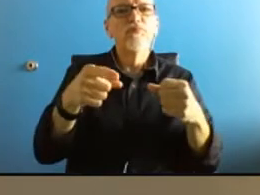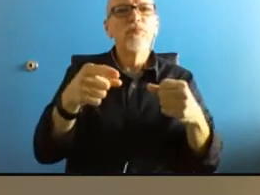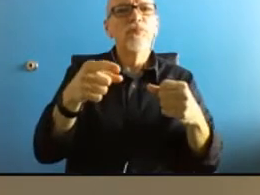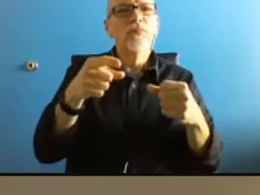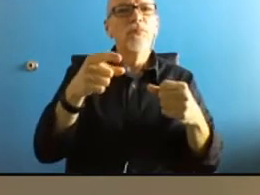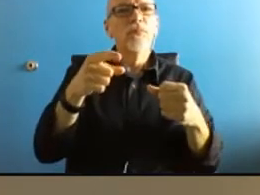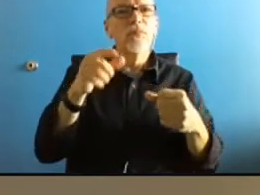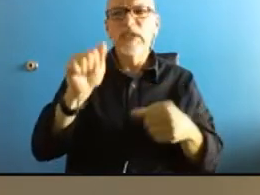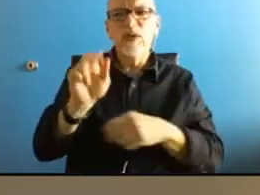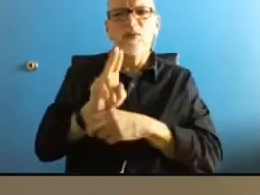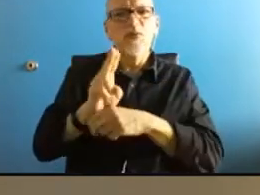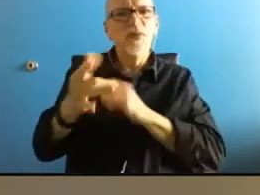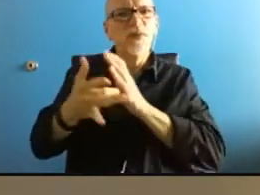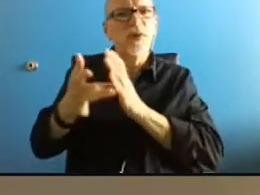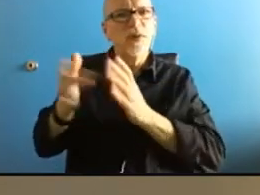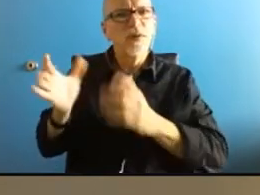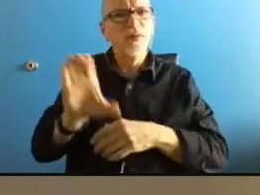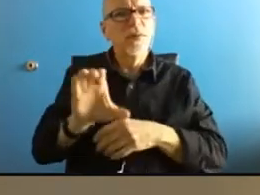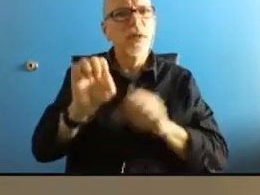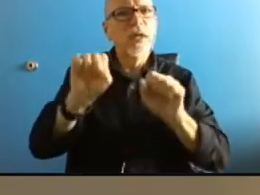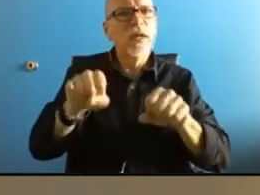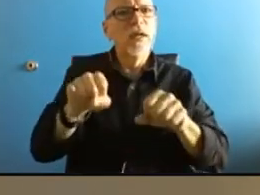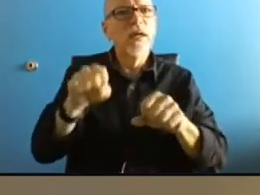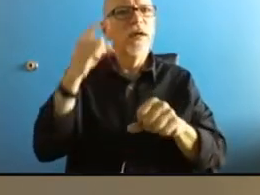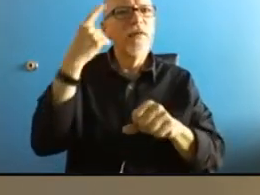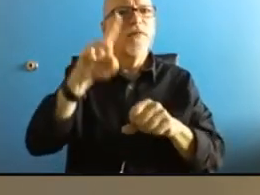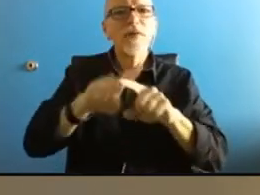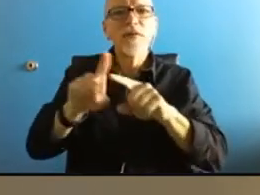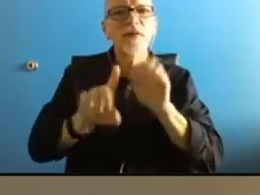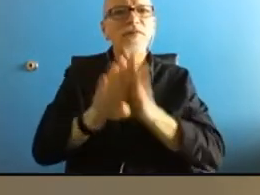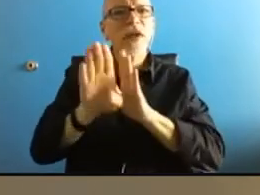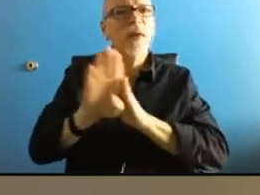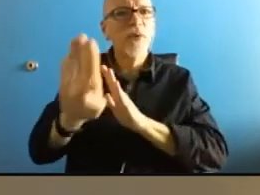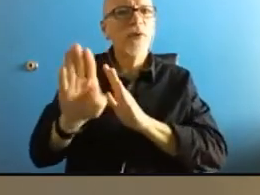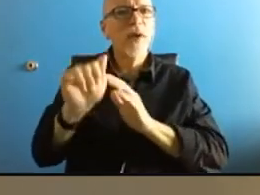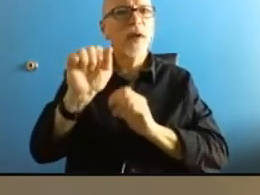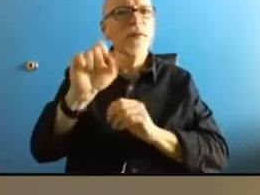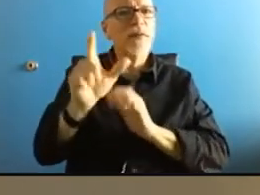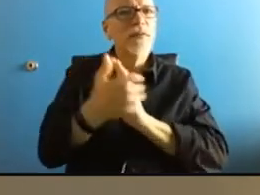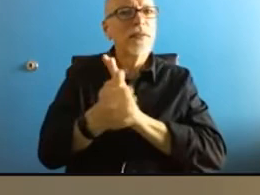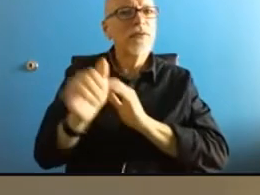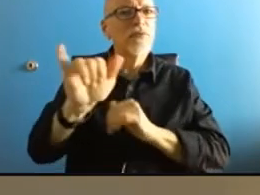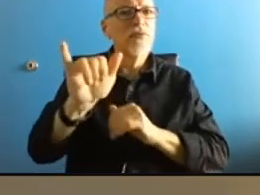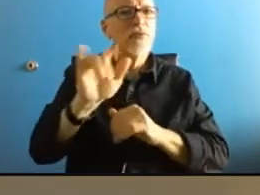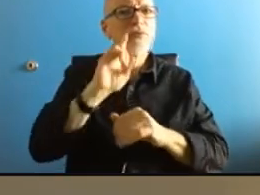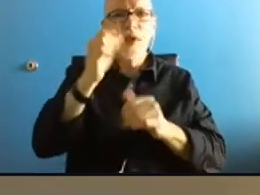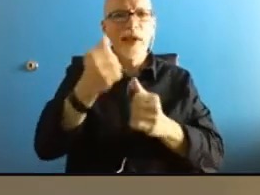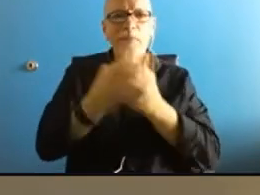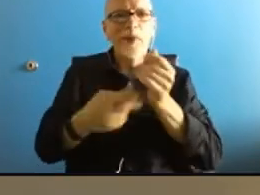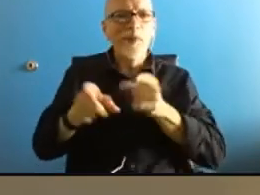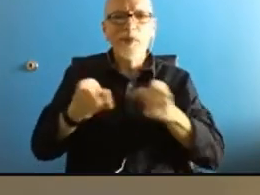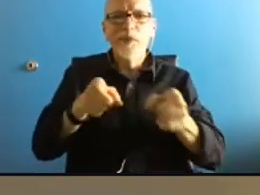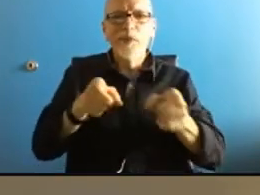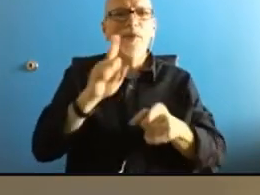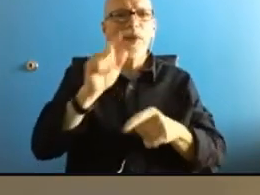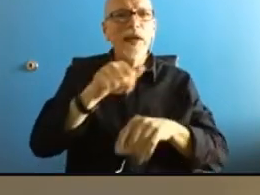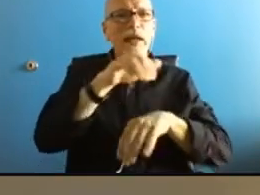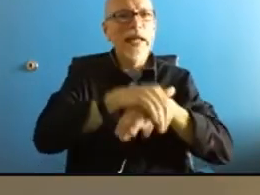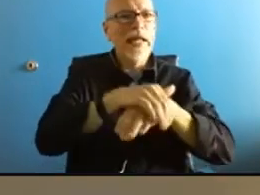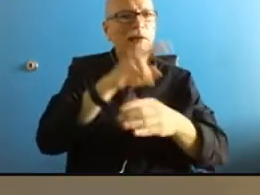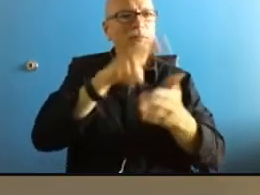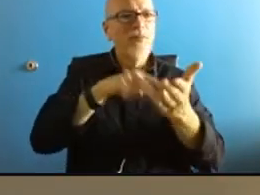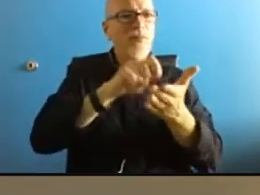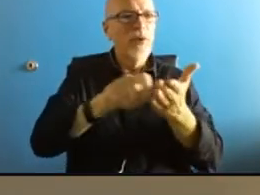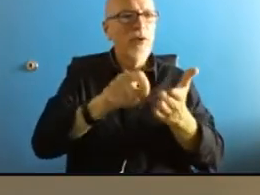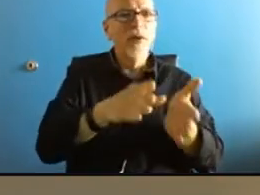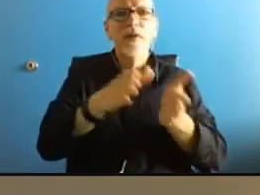used, for developing those skills as well. It can be two things. It can be English literacy